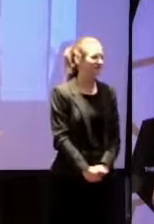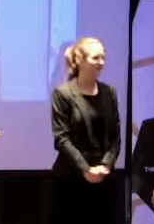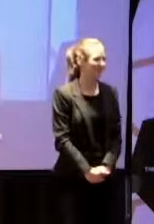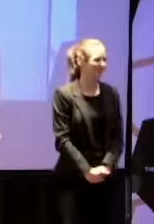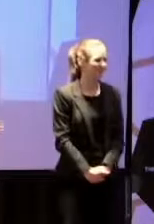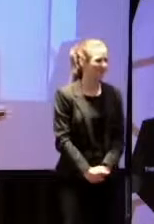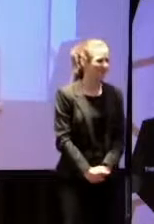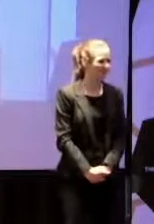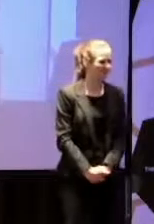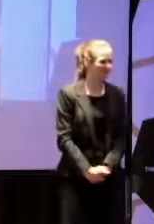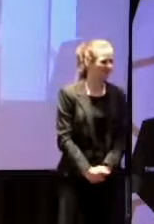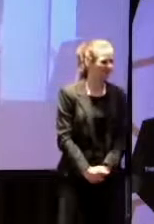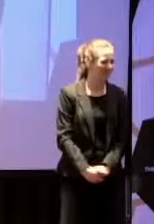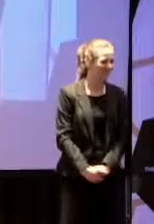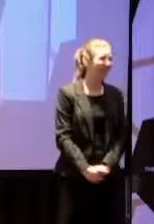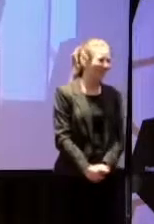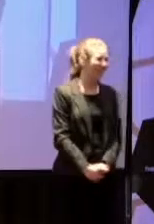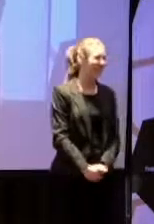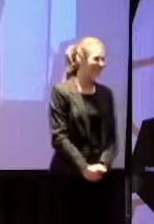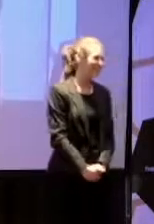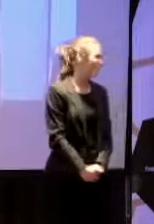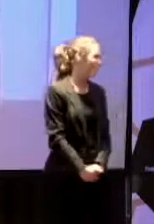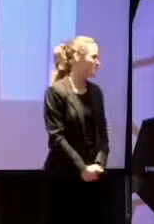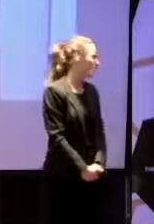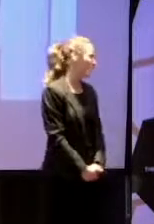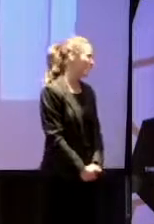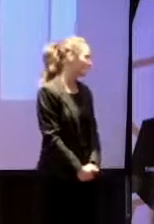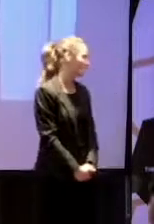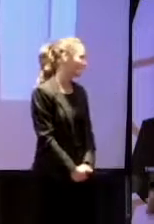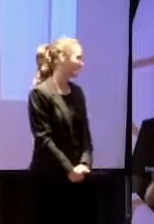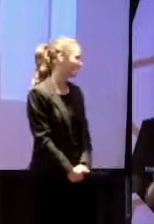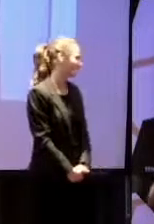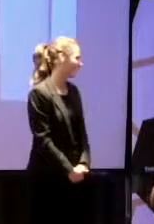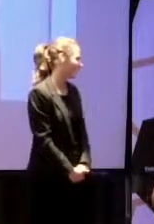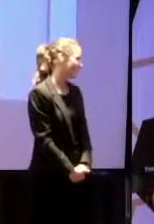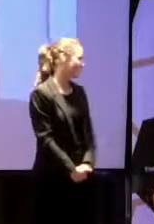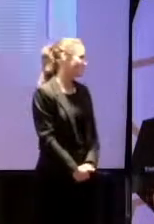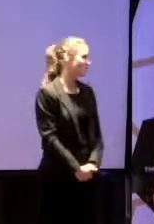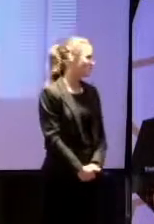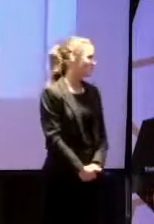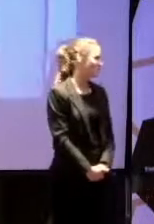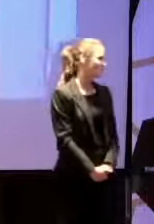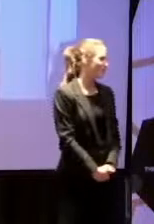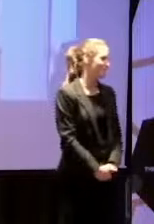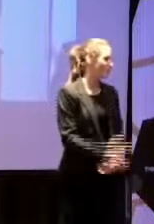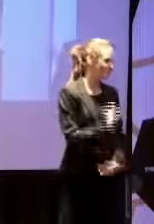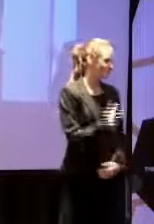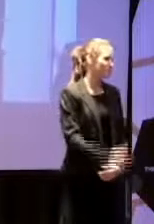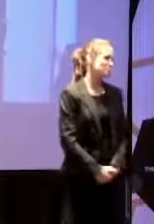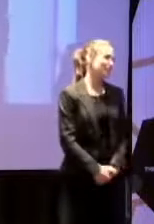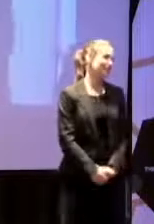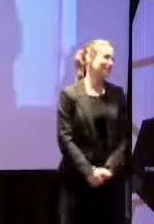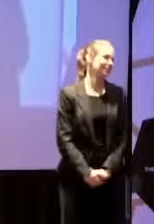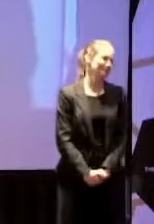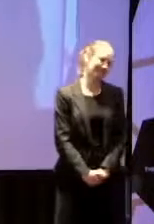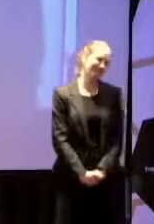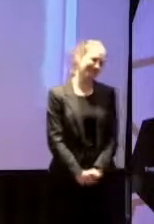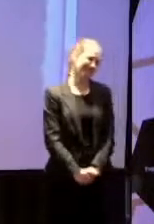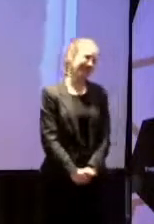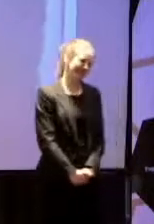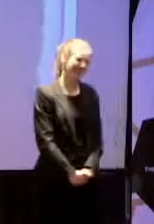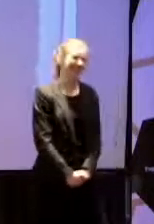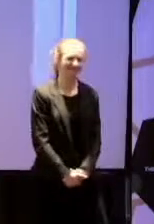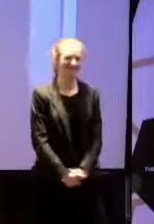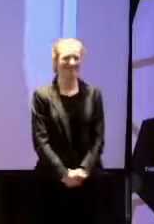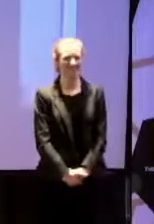said, no, man, this guy is making up stuff. He's not talking sign language. Yeah, and also was insulting people. He makes us look bad. Exactly,